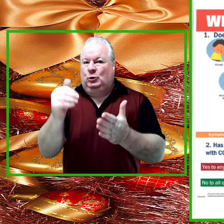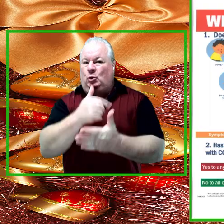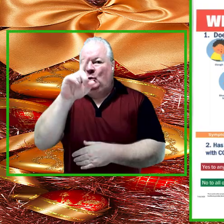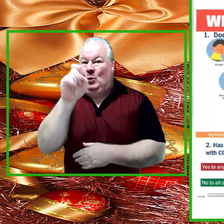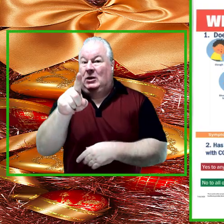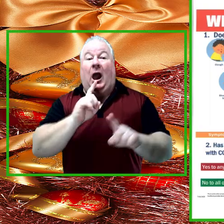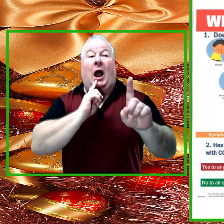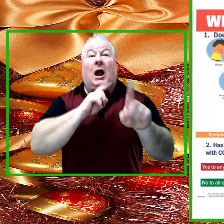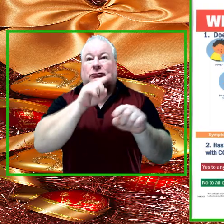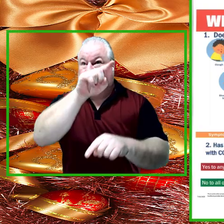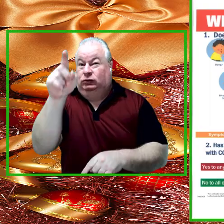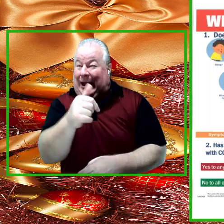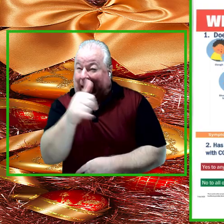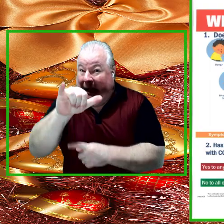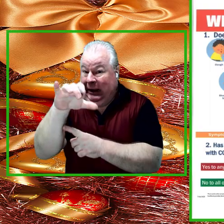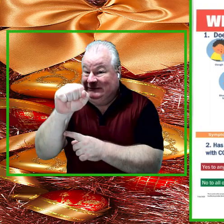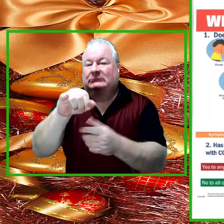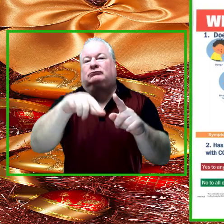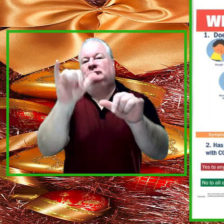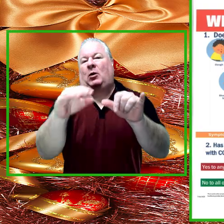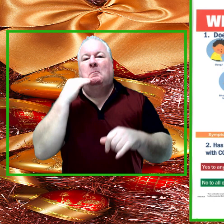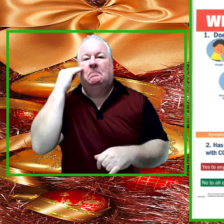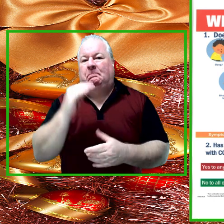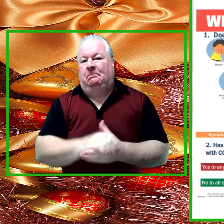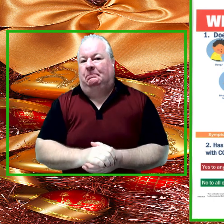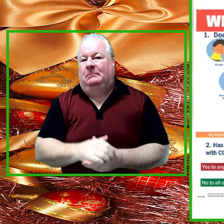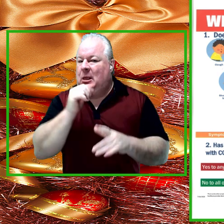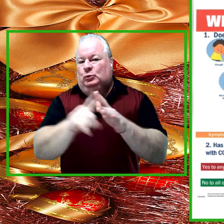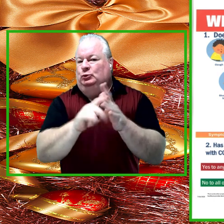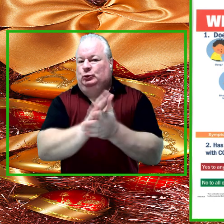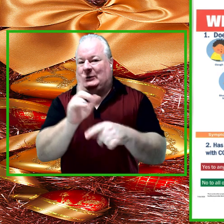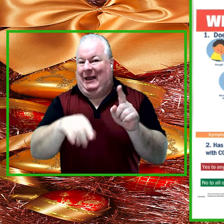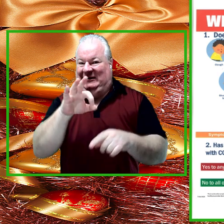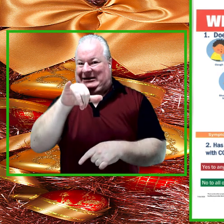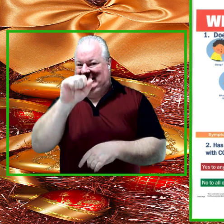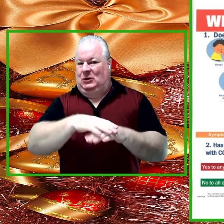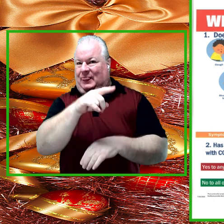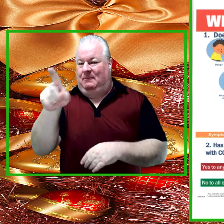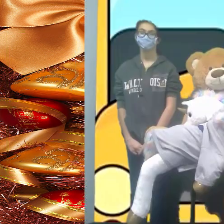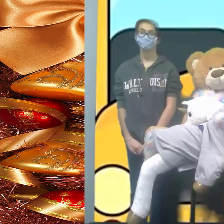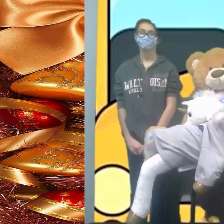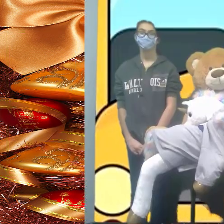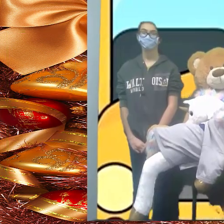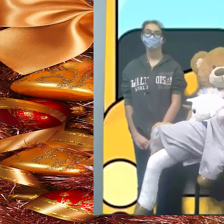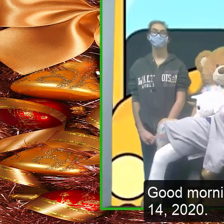new questions to answer before you come to school yes to any of these questions means you please stay home